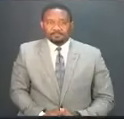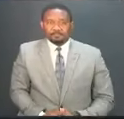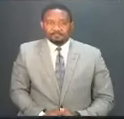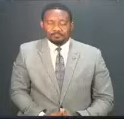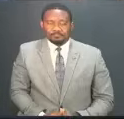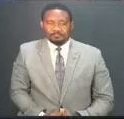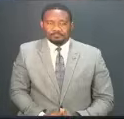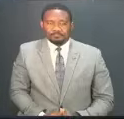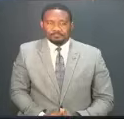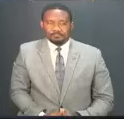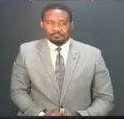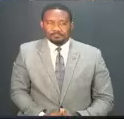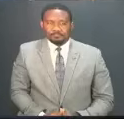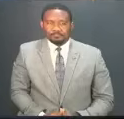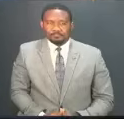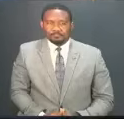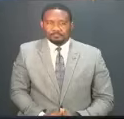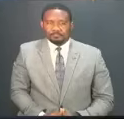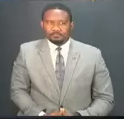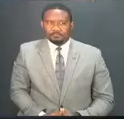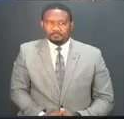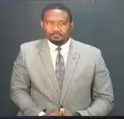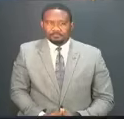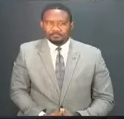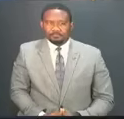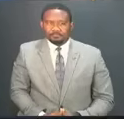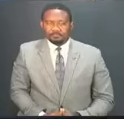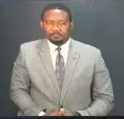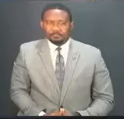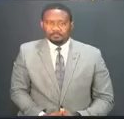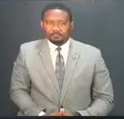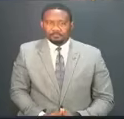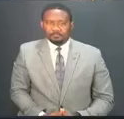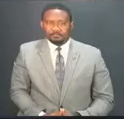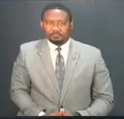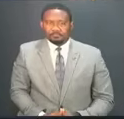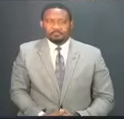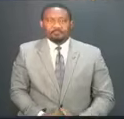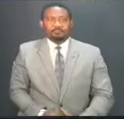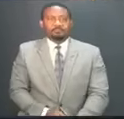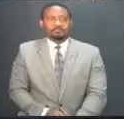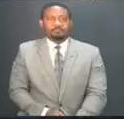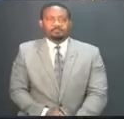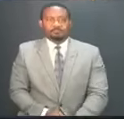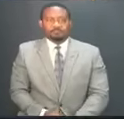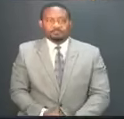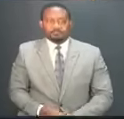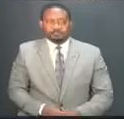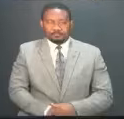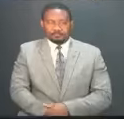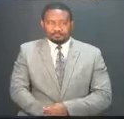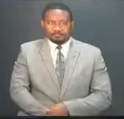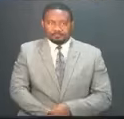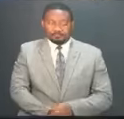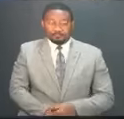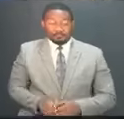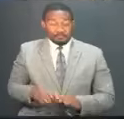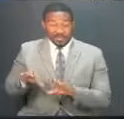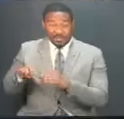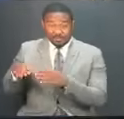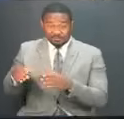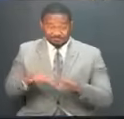He hasn't put the question on 8. He wants to do it before. Before, okay. So it means that we have to repeat the 9. So they also need to go.